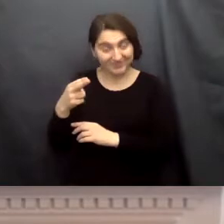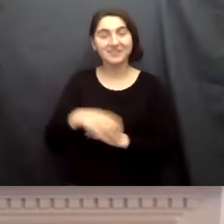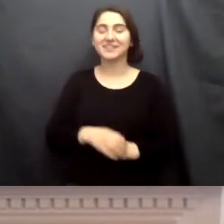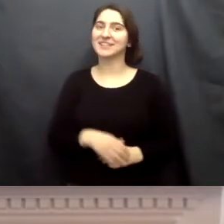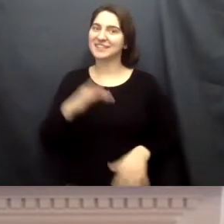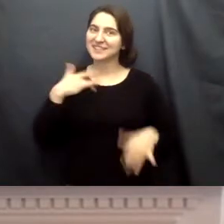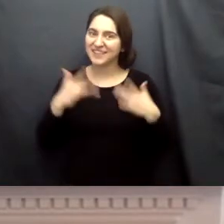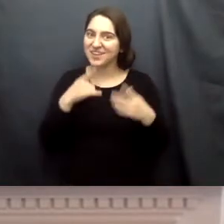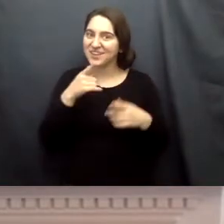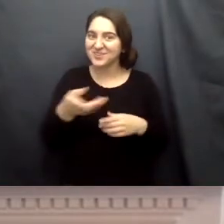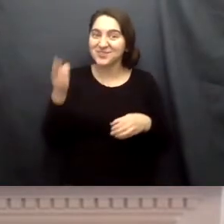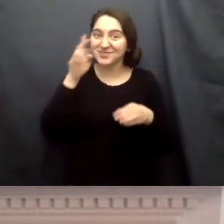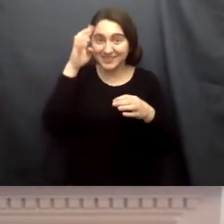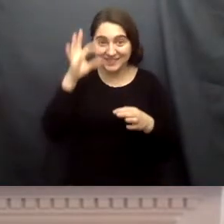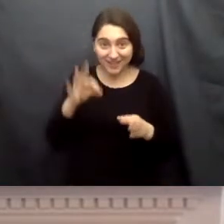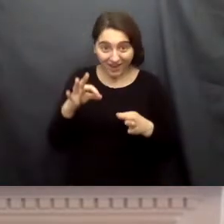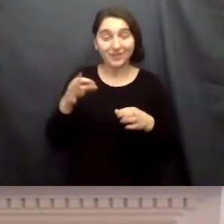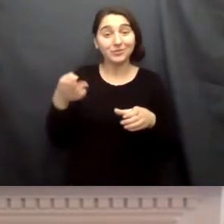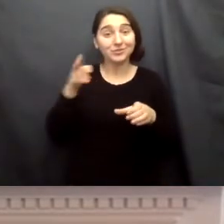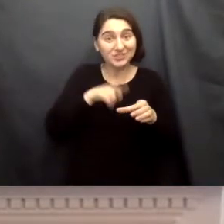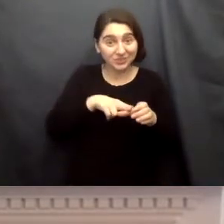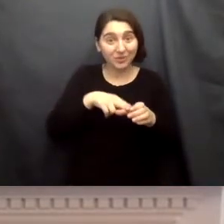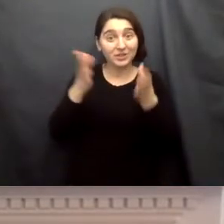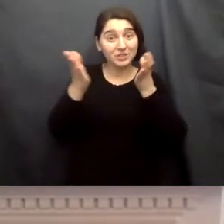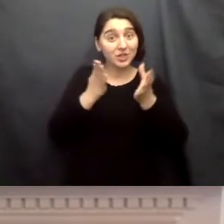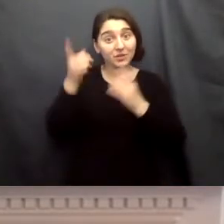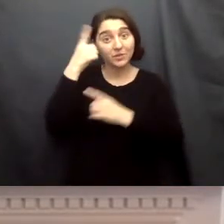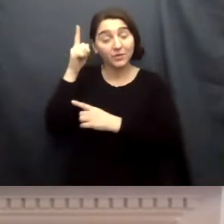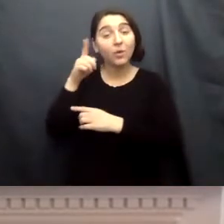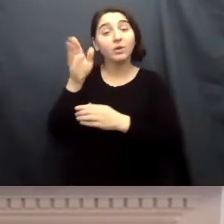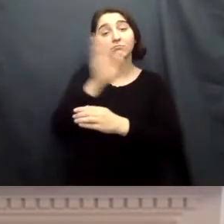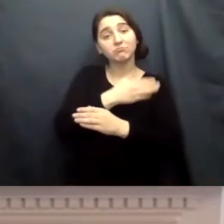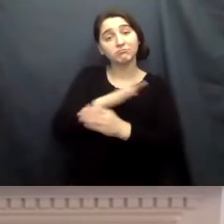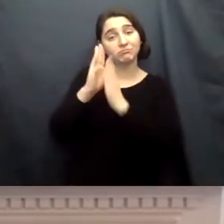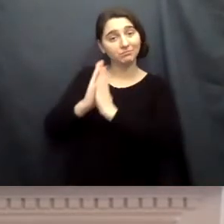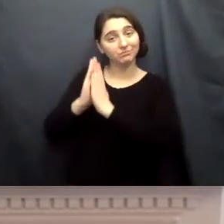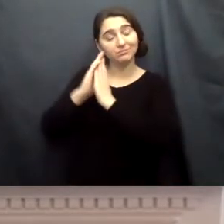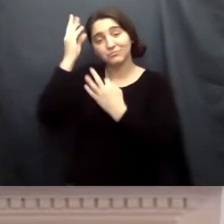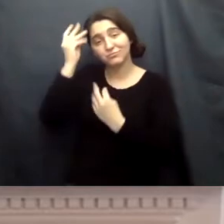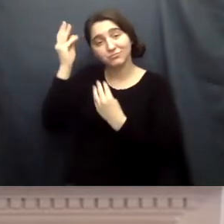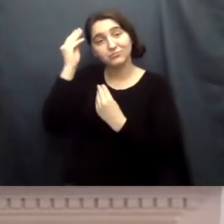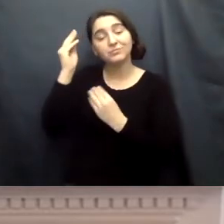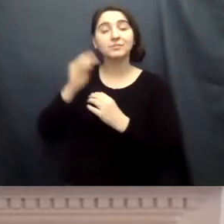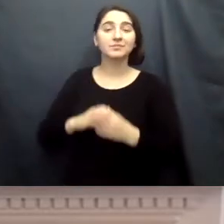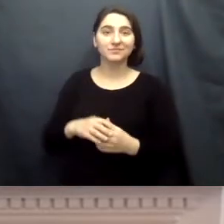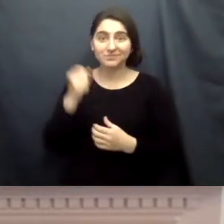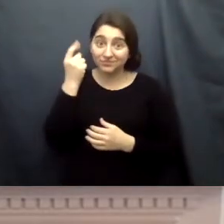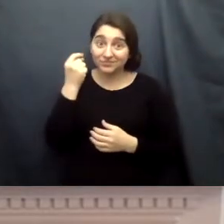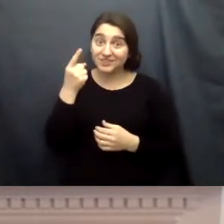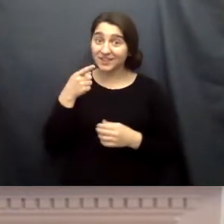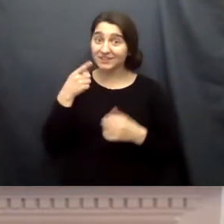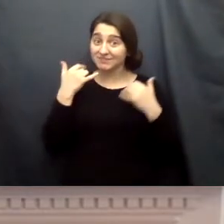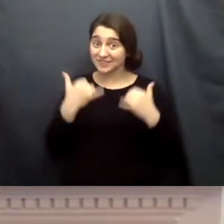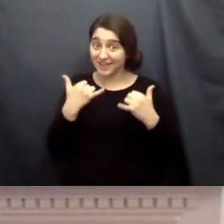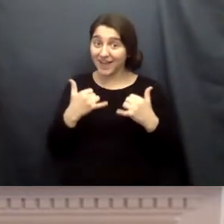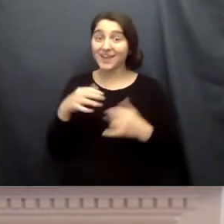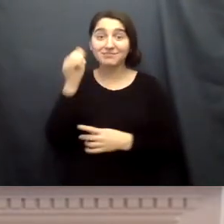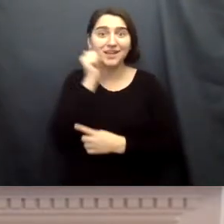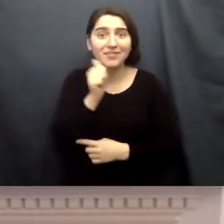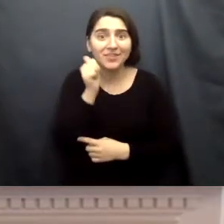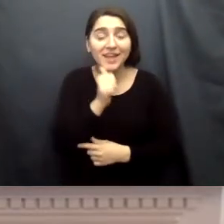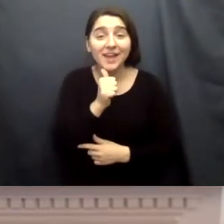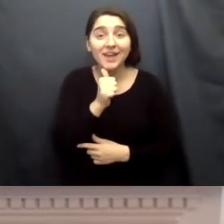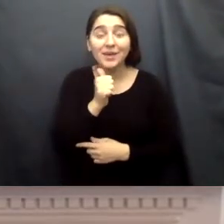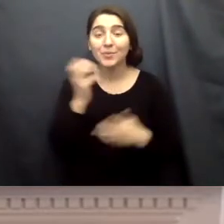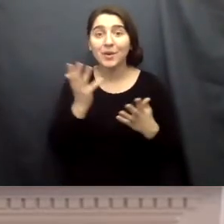We're delighted that you've chosen to join us for this service of prayer, song, and reflection. Know that this